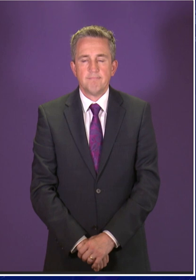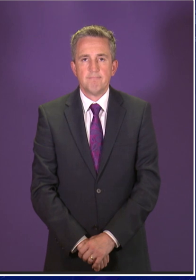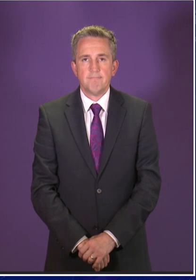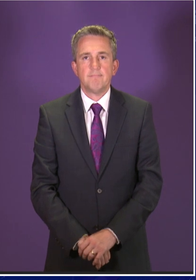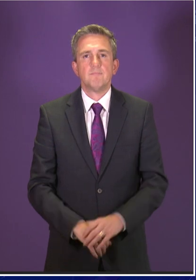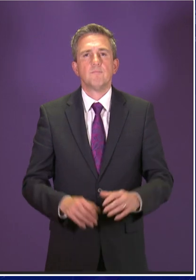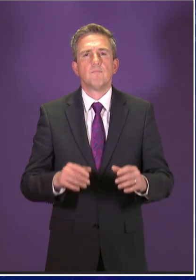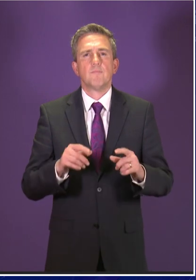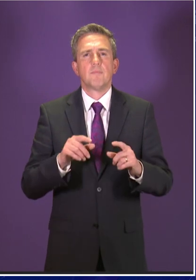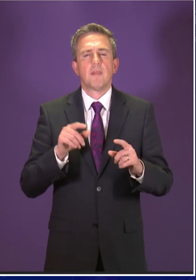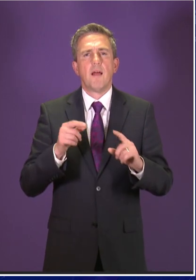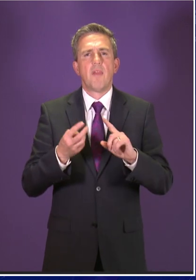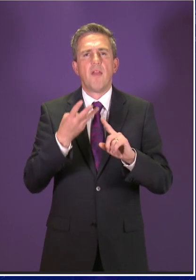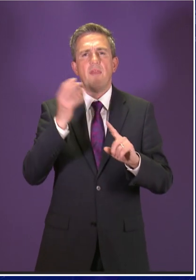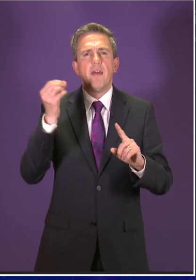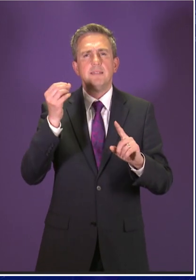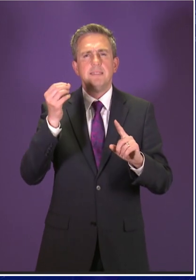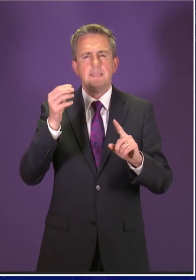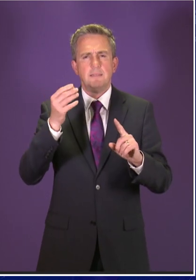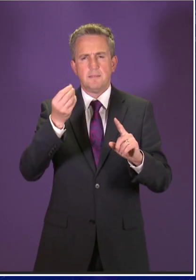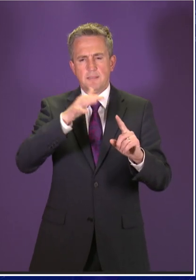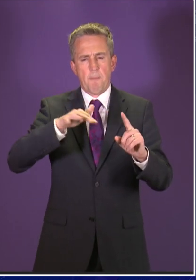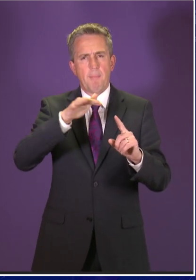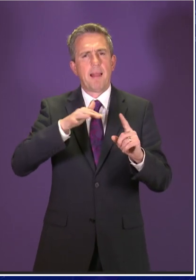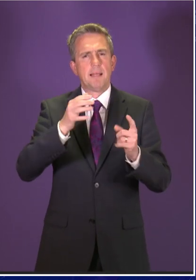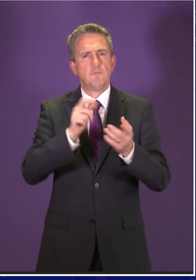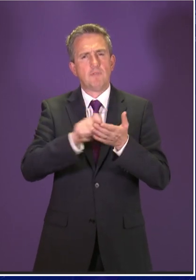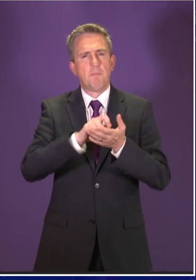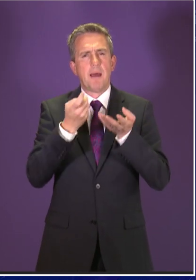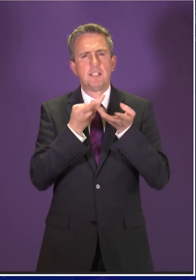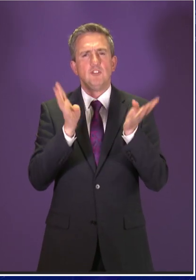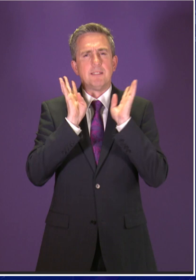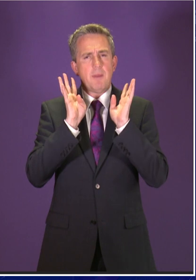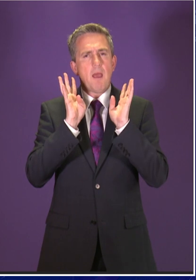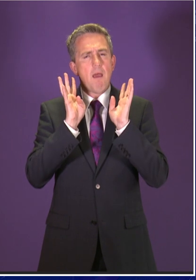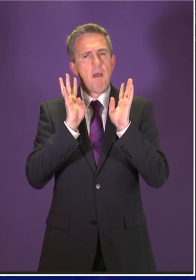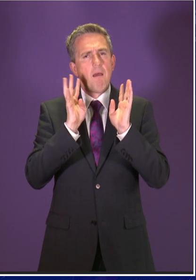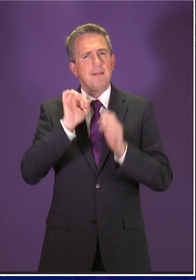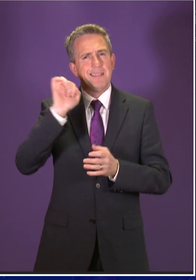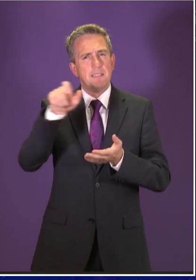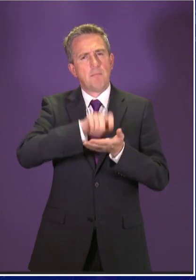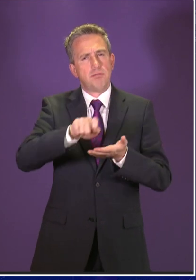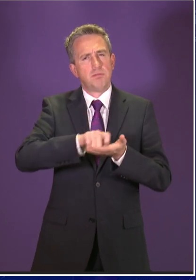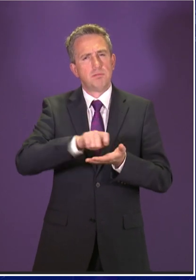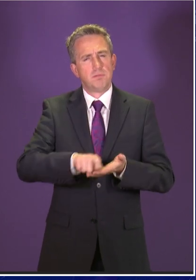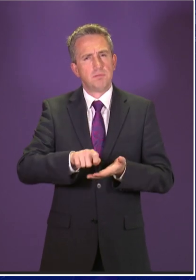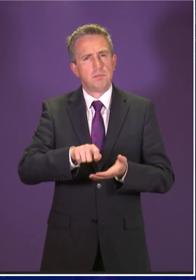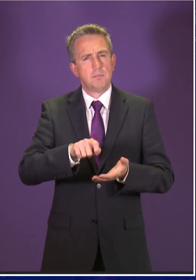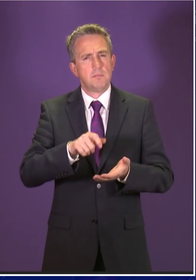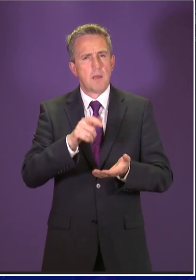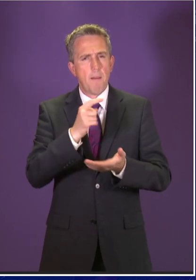Within the 30-some plays created by Shakespeare, he had included in the theatrical plots, as well as the lines and behaviors